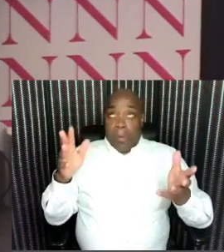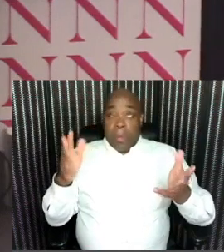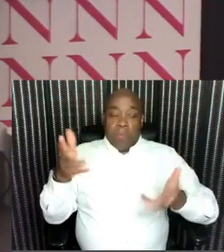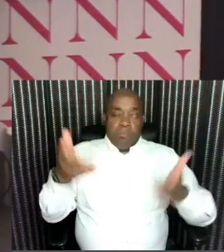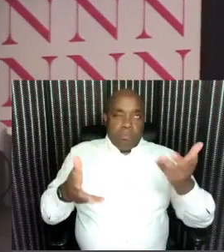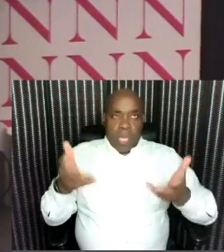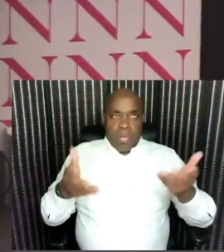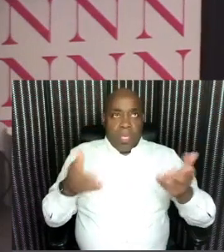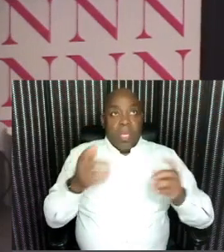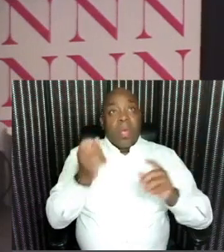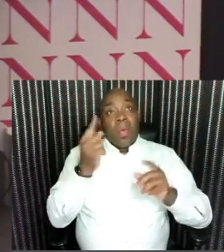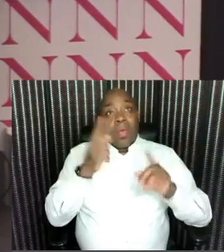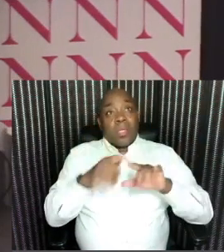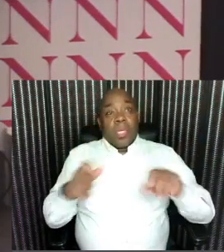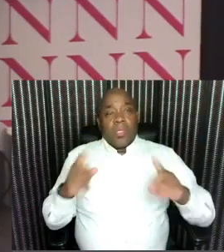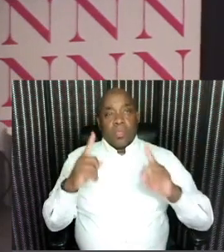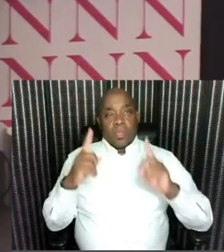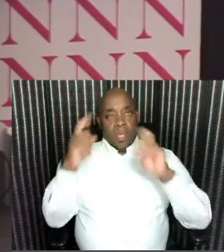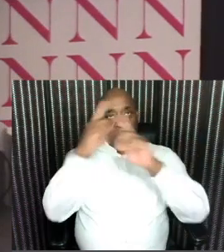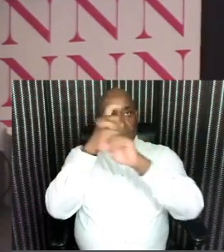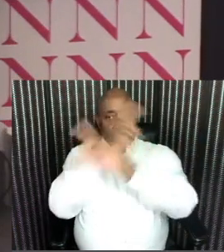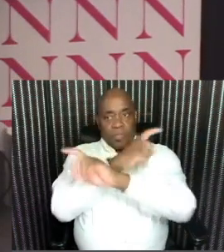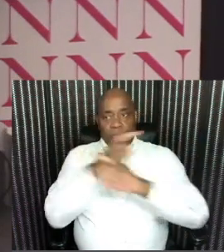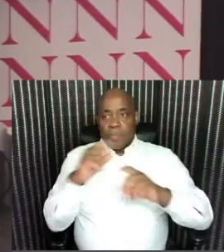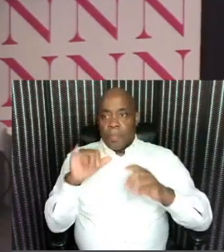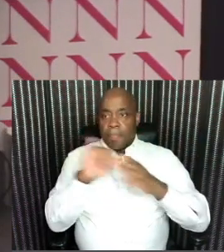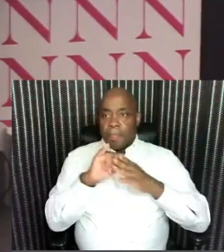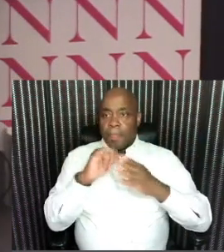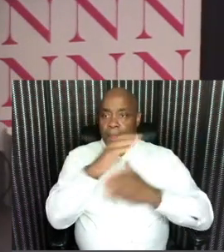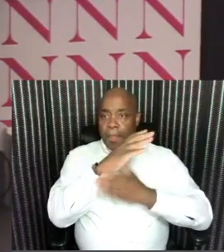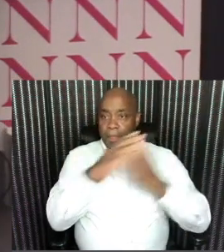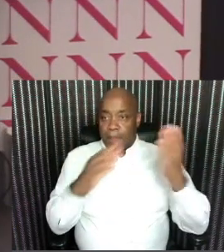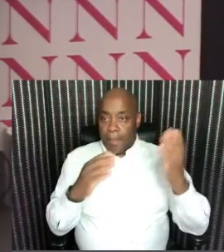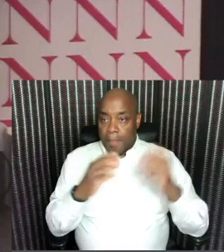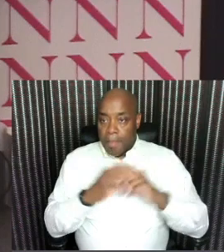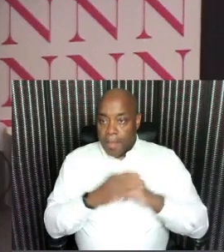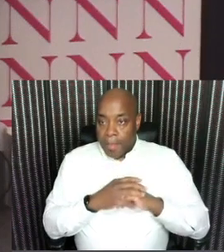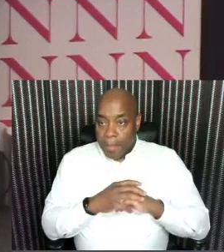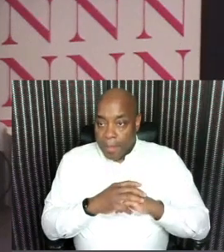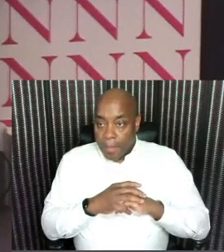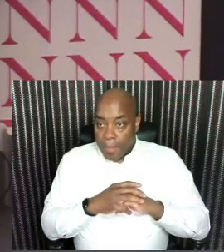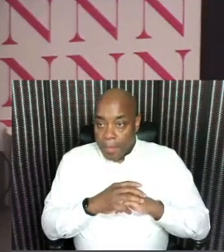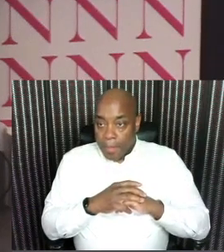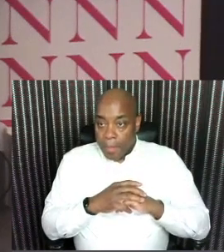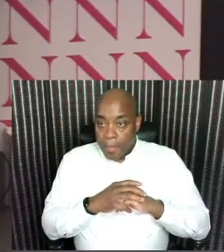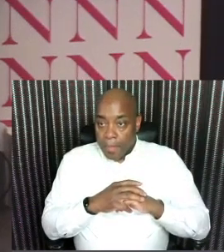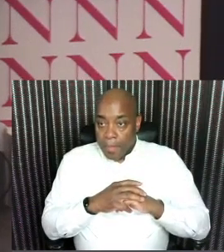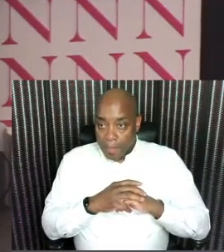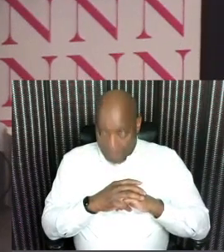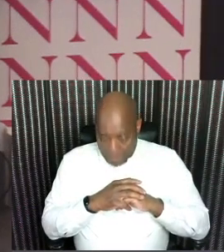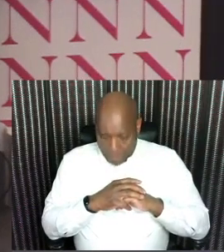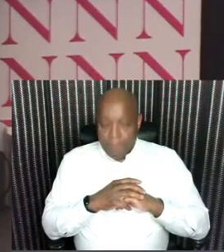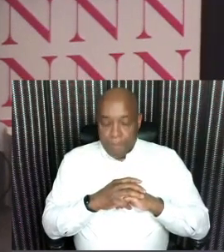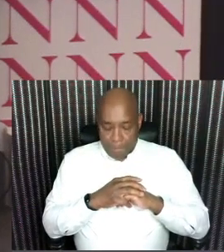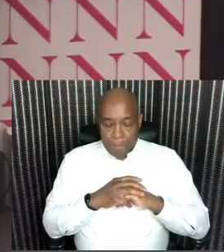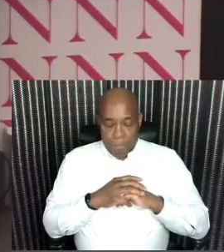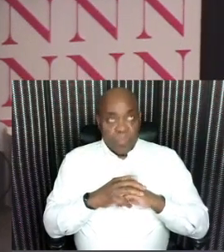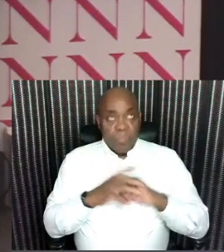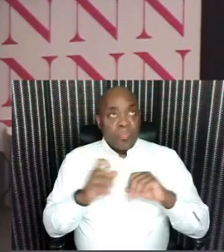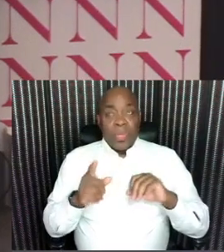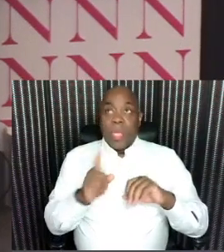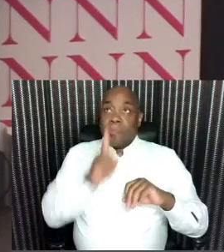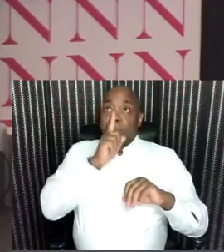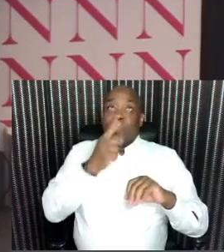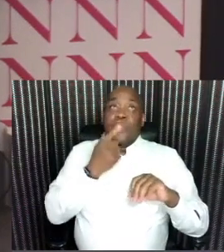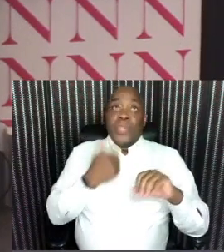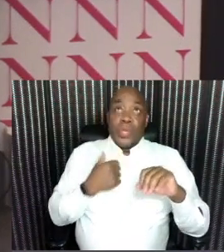complicated. And that part of it, they don't tell you. And you're on a clock to get tenure. And